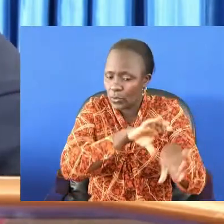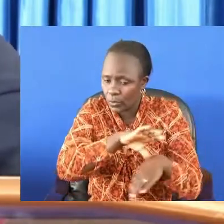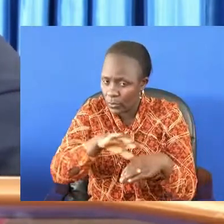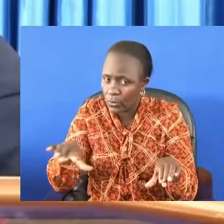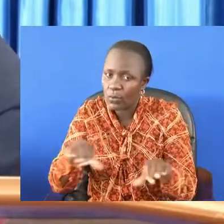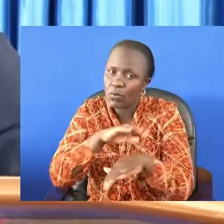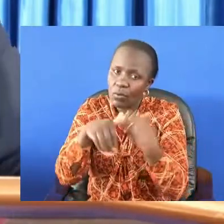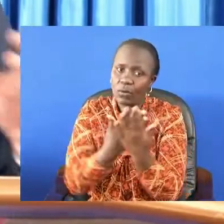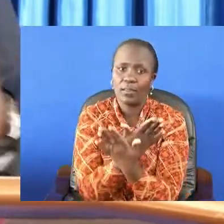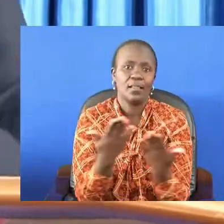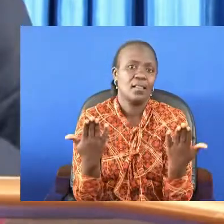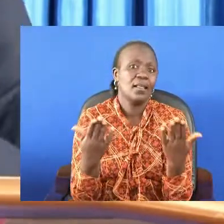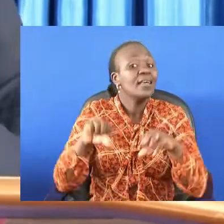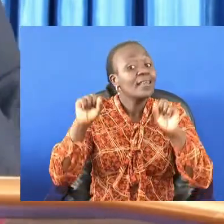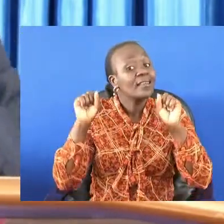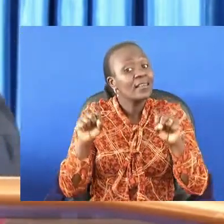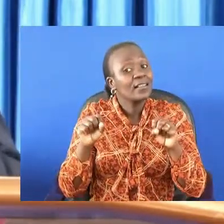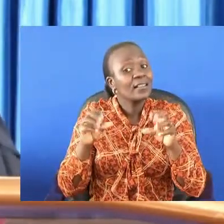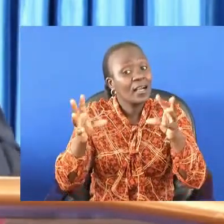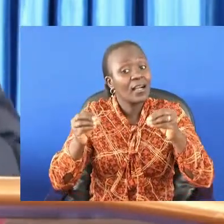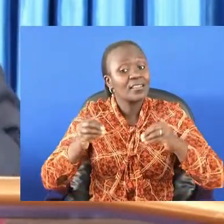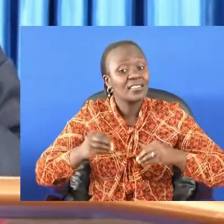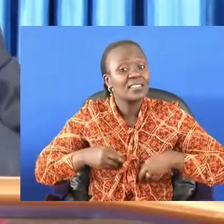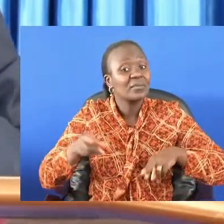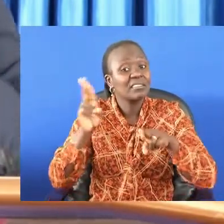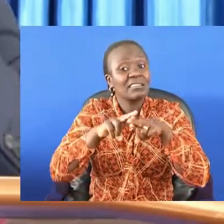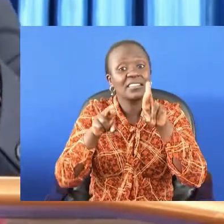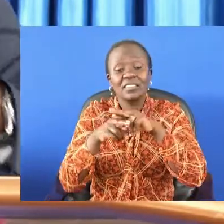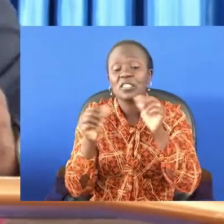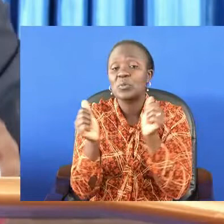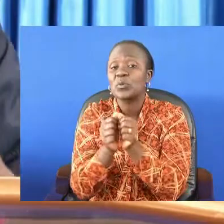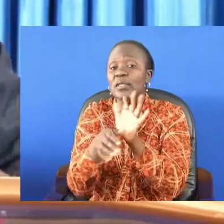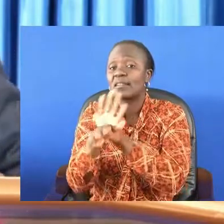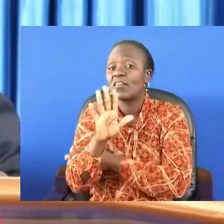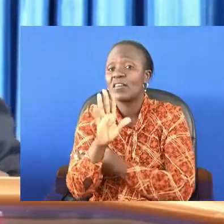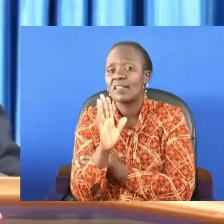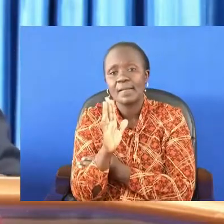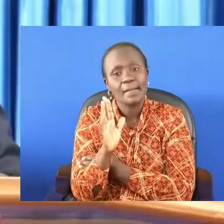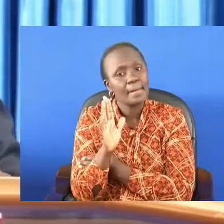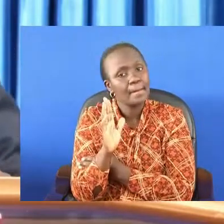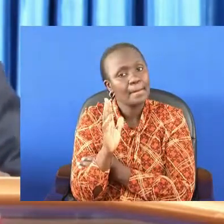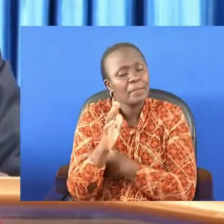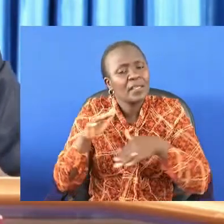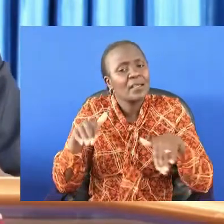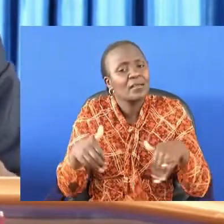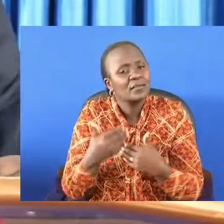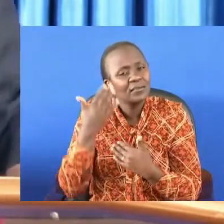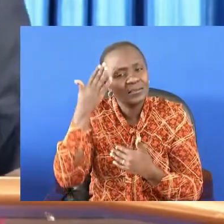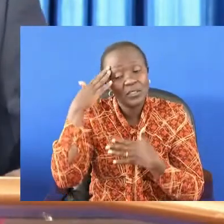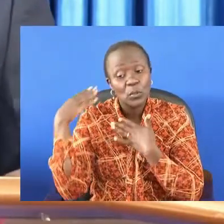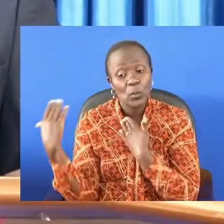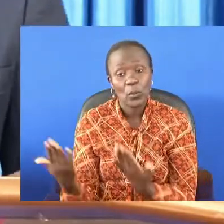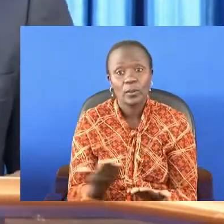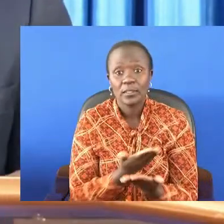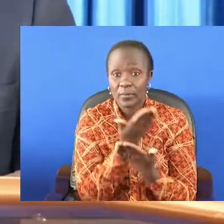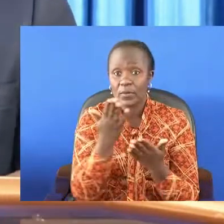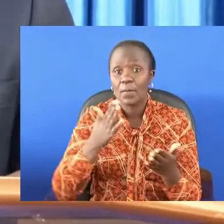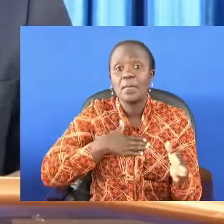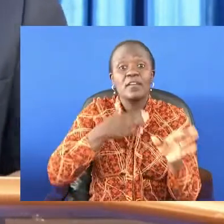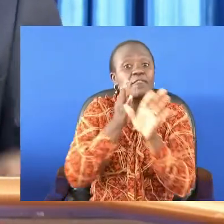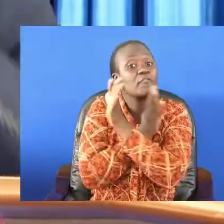these things, yet you do not have a personal relationship with Jesus? I want to invite you, my